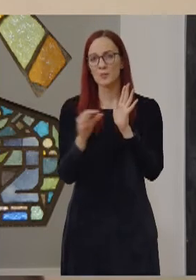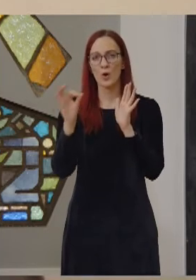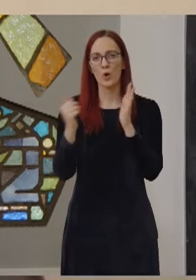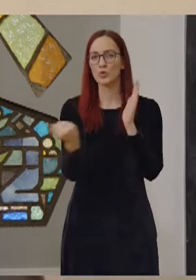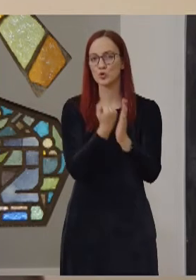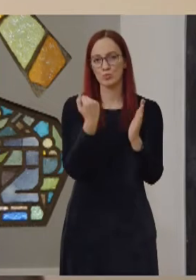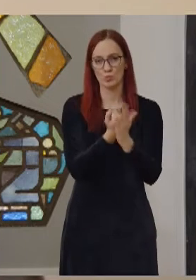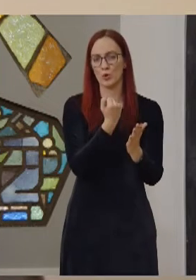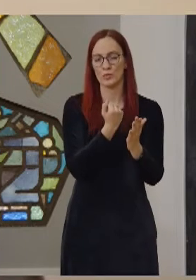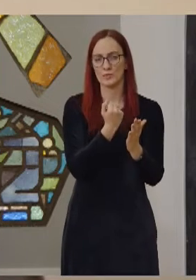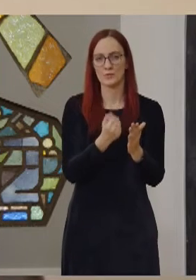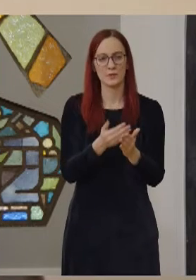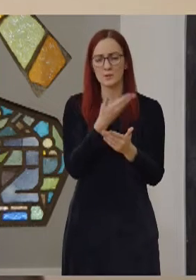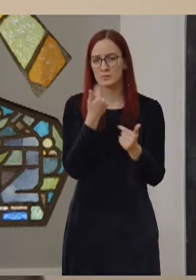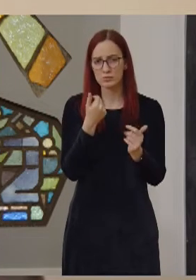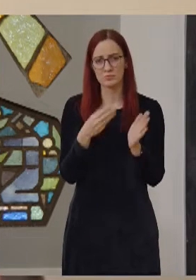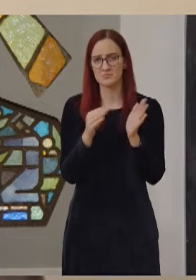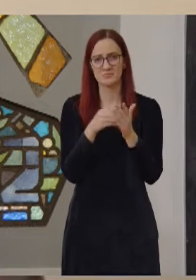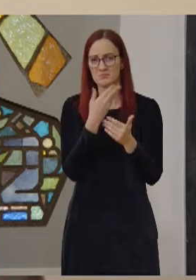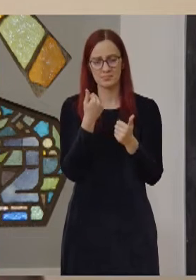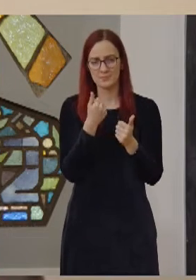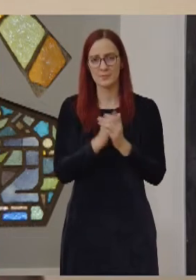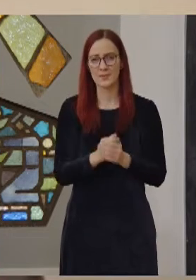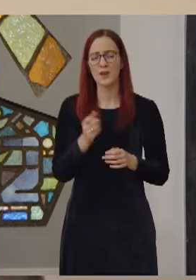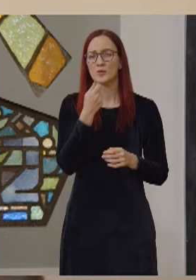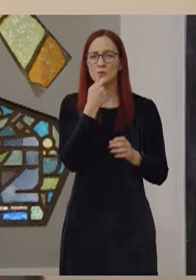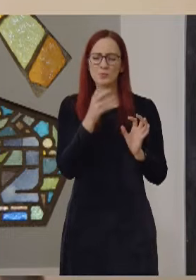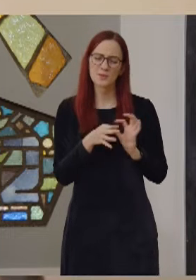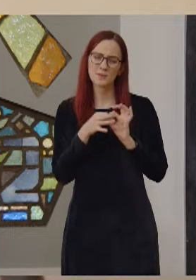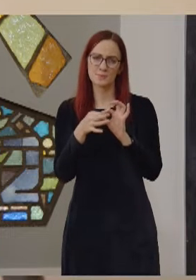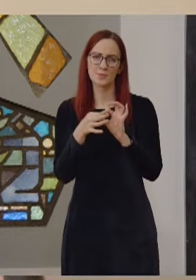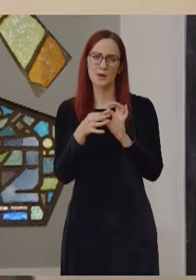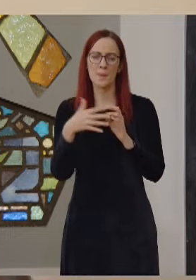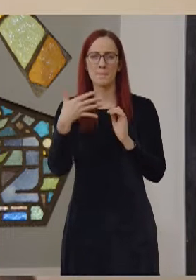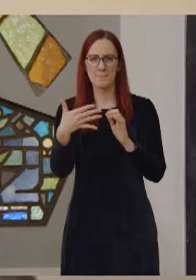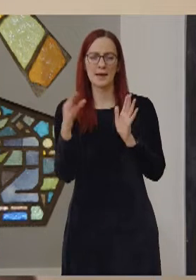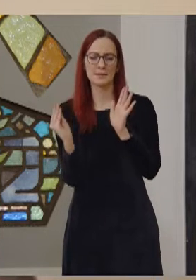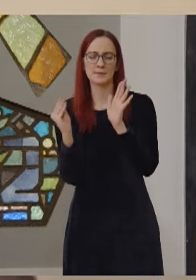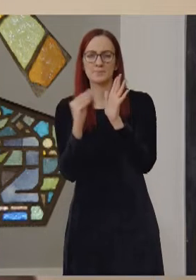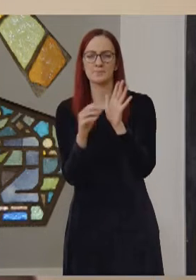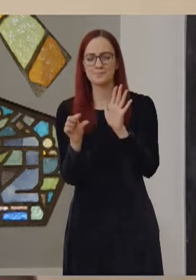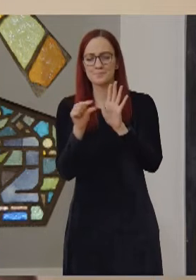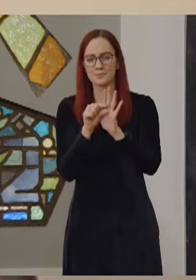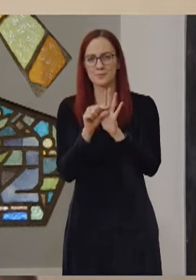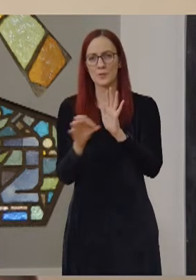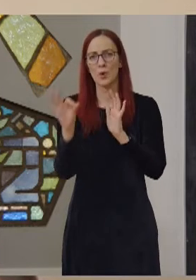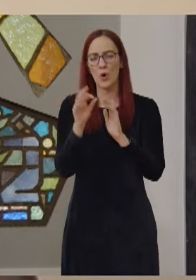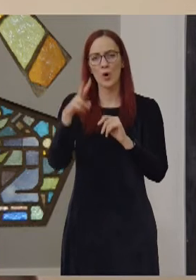speak about violence against women. It contains no article related to the